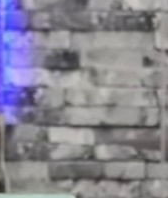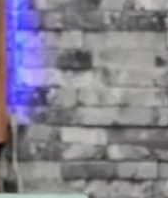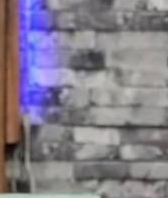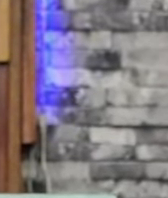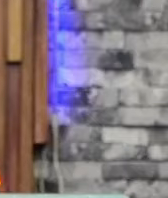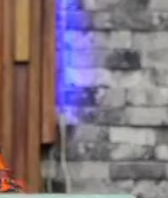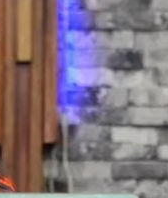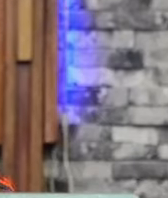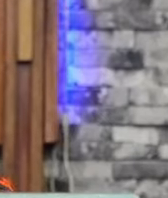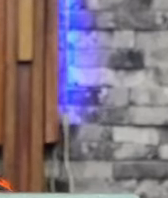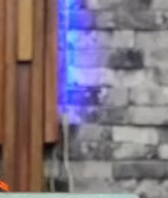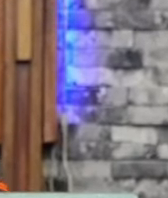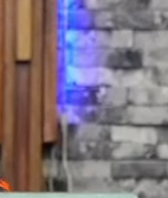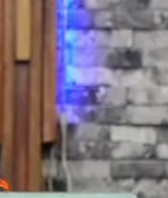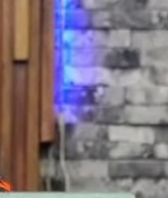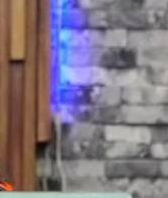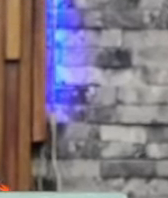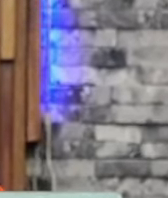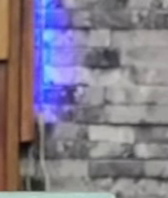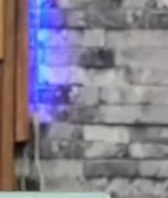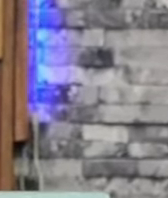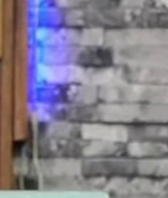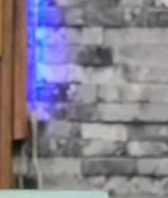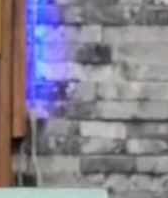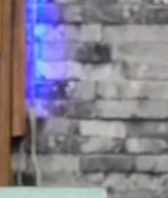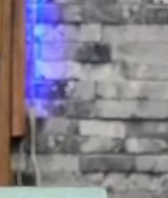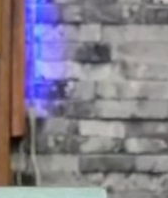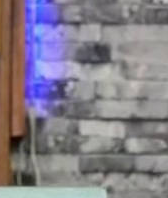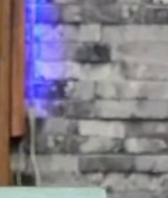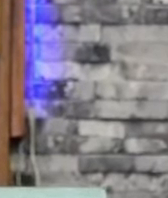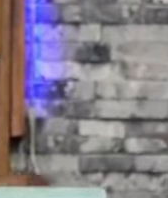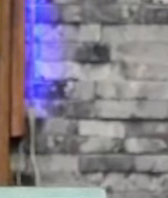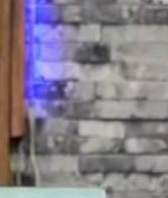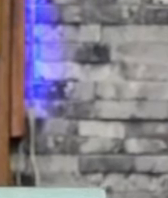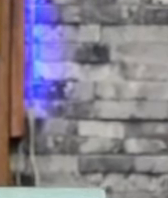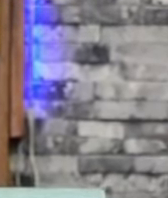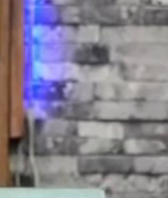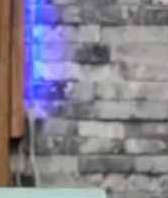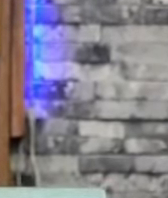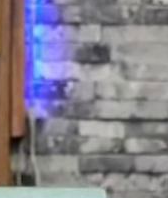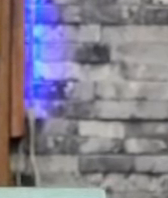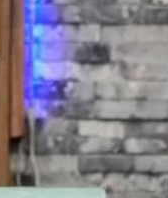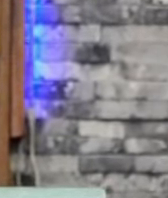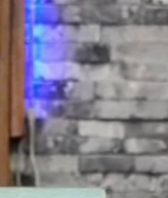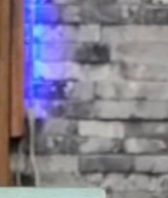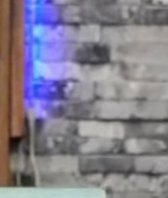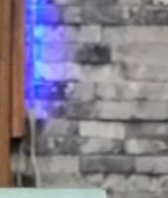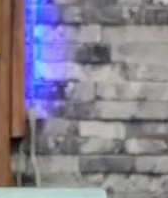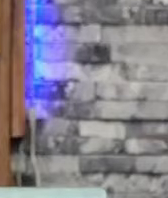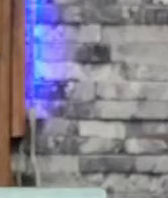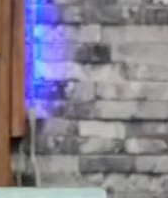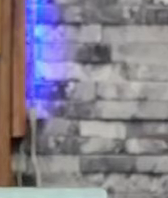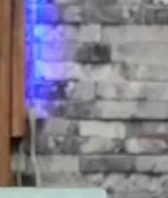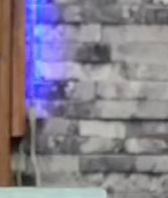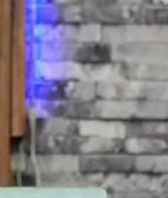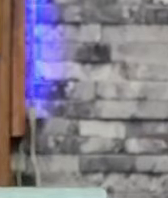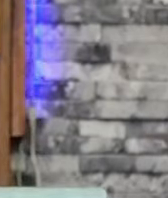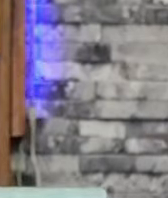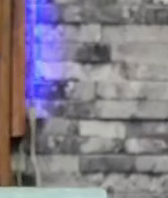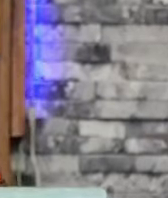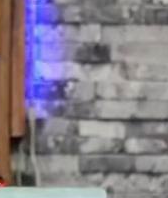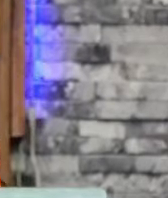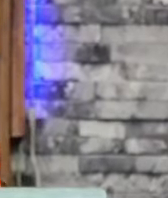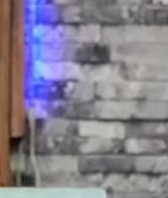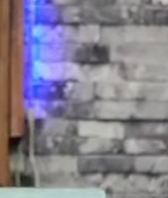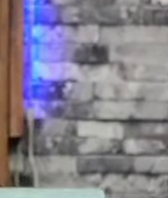do? Nitafanya nini? Saved alone. Nimepona peke yangu. What shall I do? Nitafanya nini? And the husband immediately